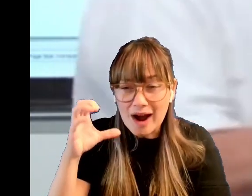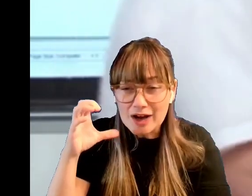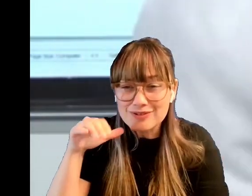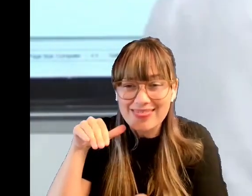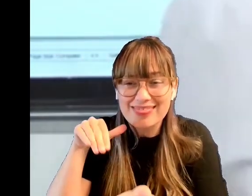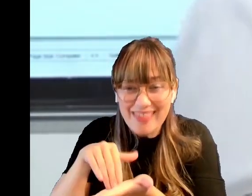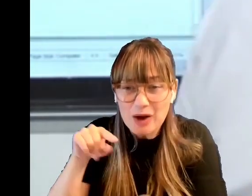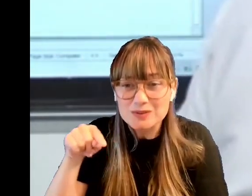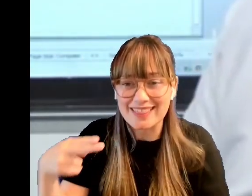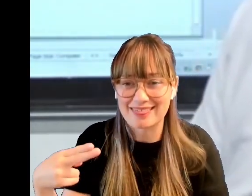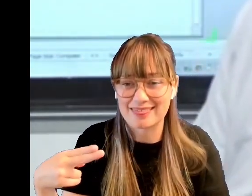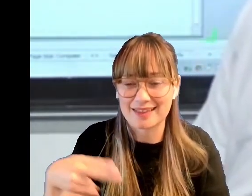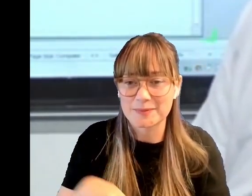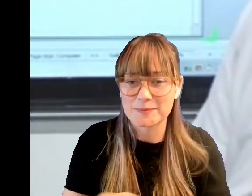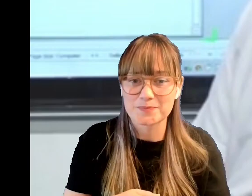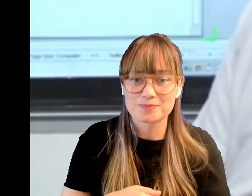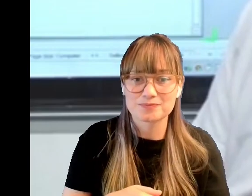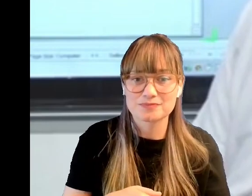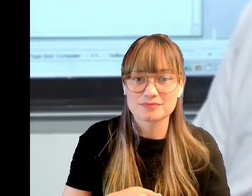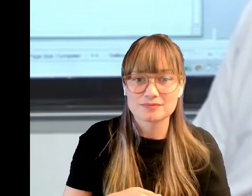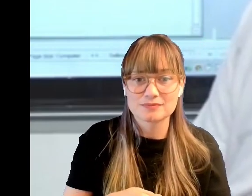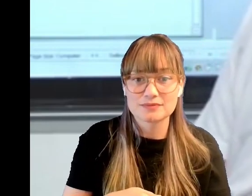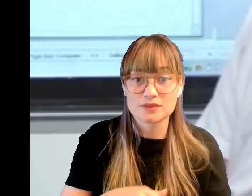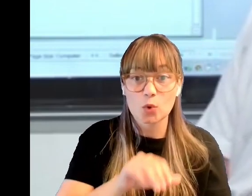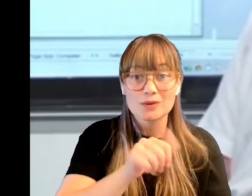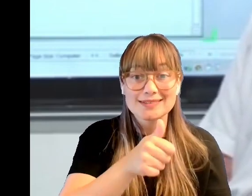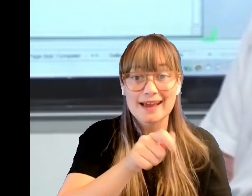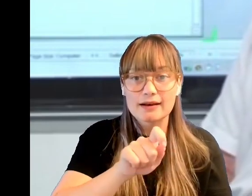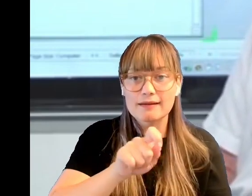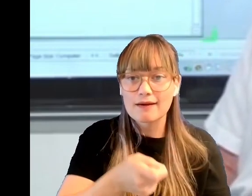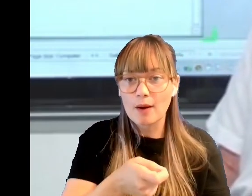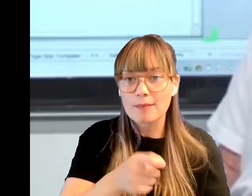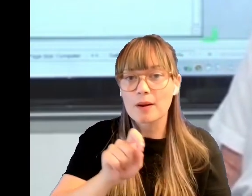100,000th. This is the point 10, comma,